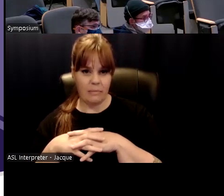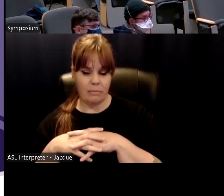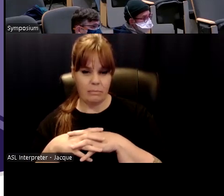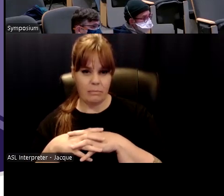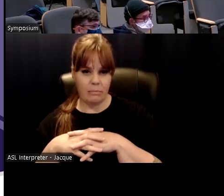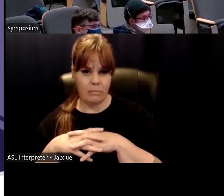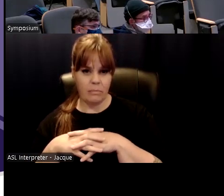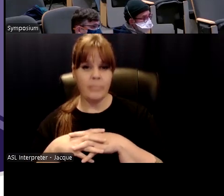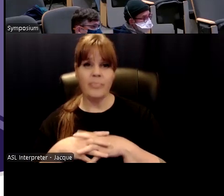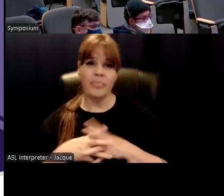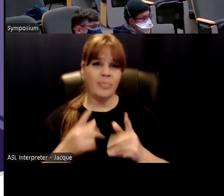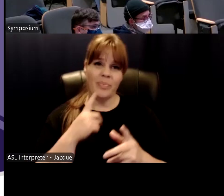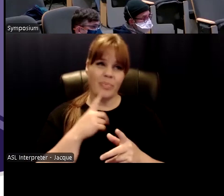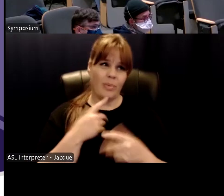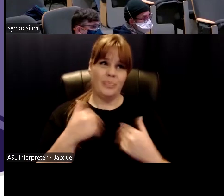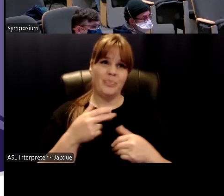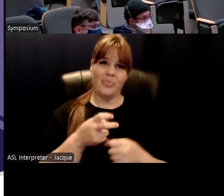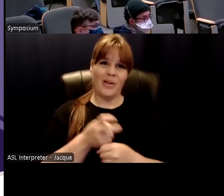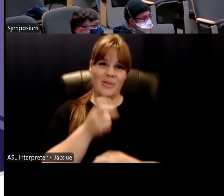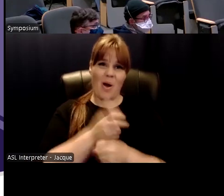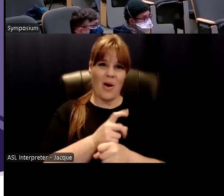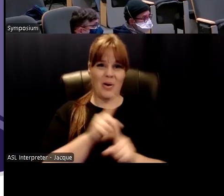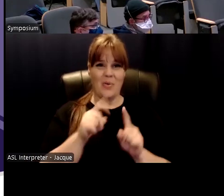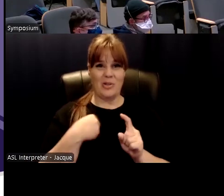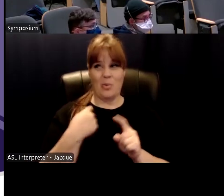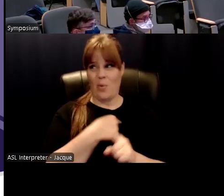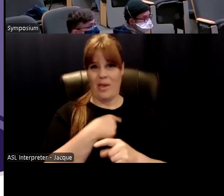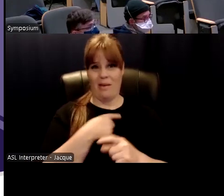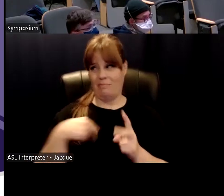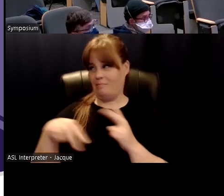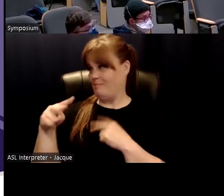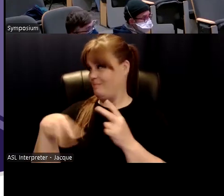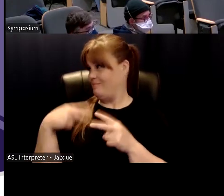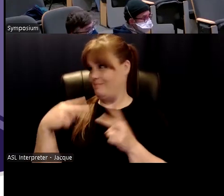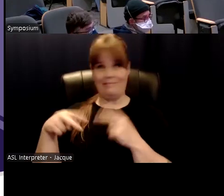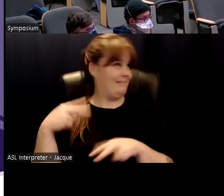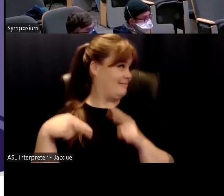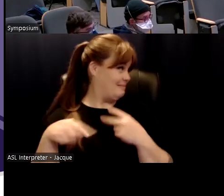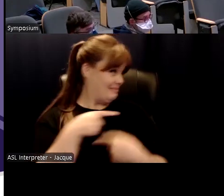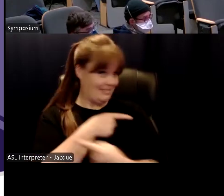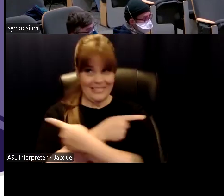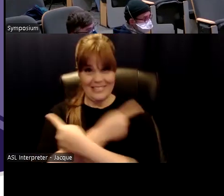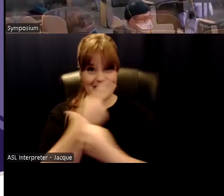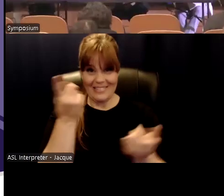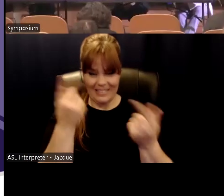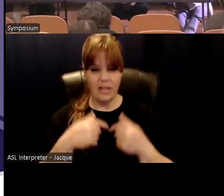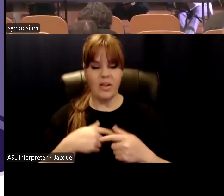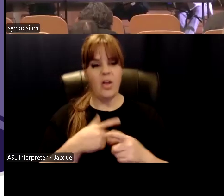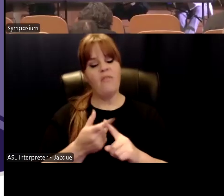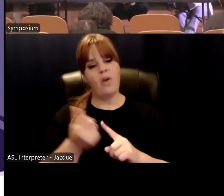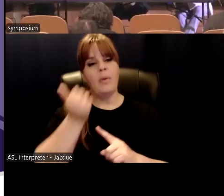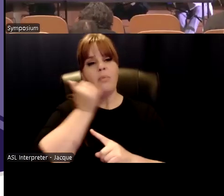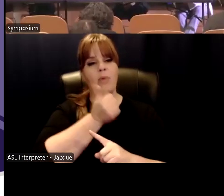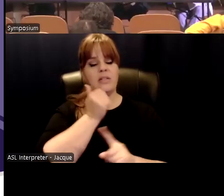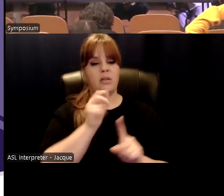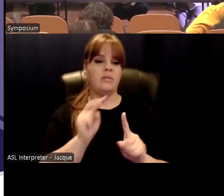I just say it's a difficult question, so we're all looking at each other. You know, I think for me, just from a practical standpoint, is trying